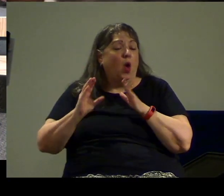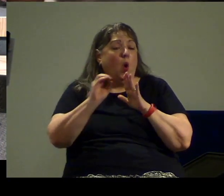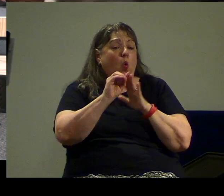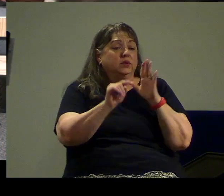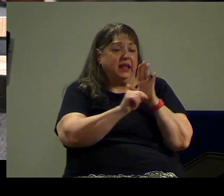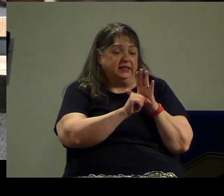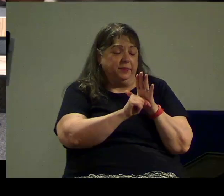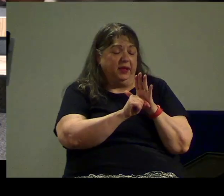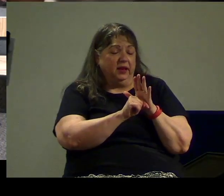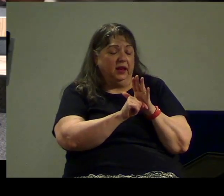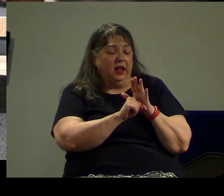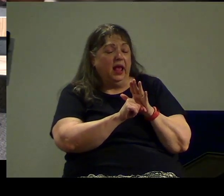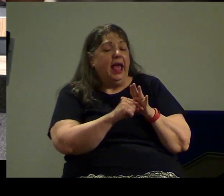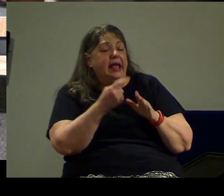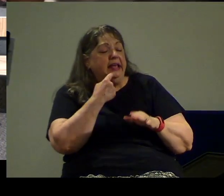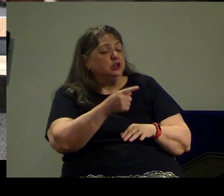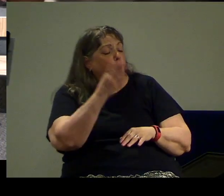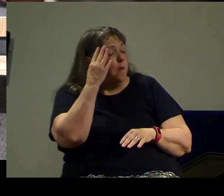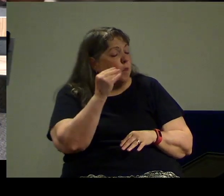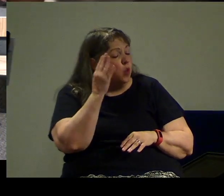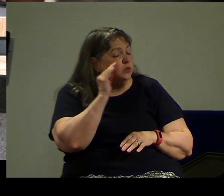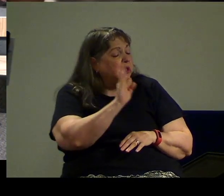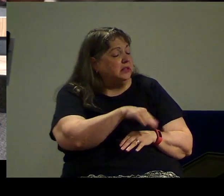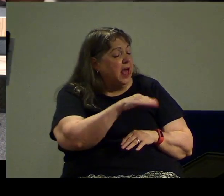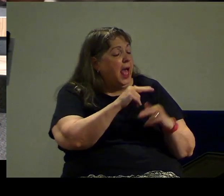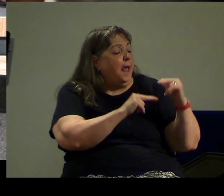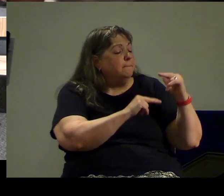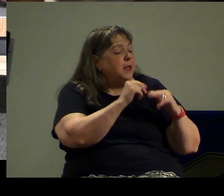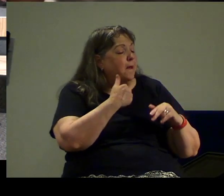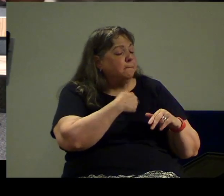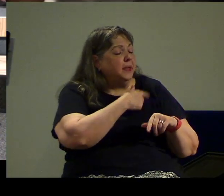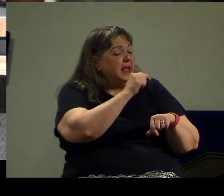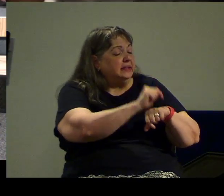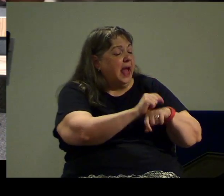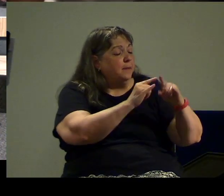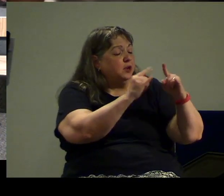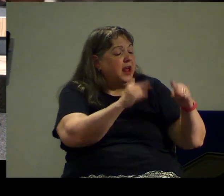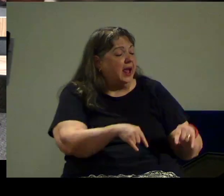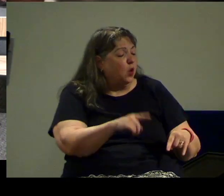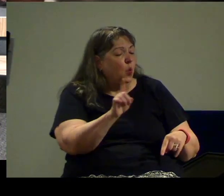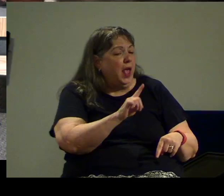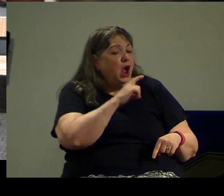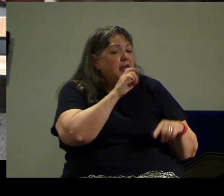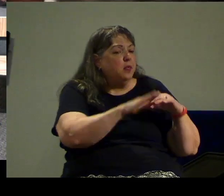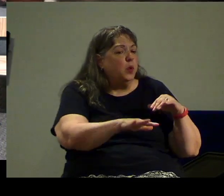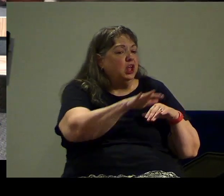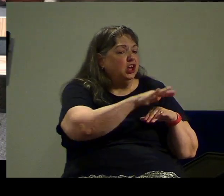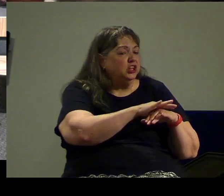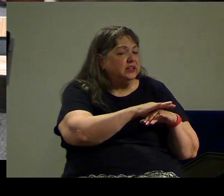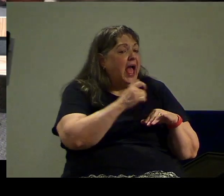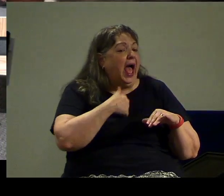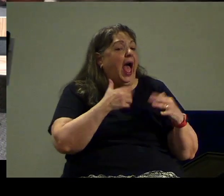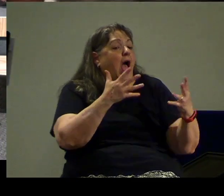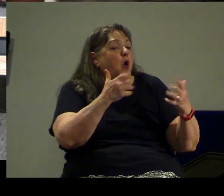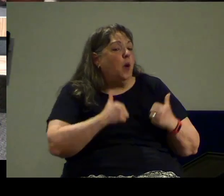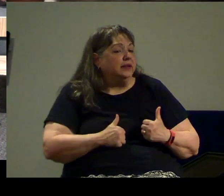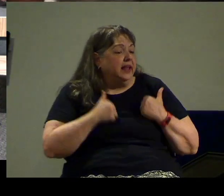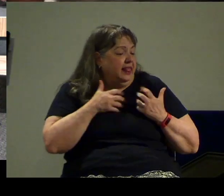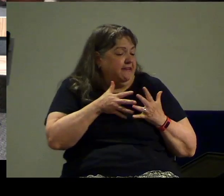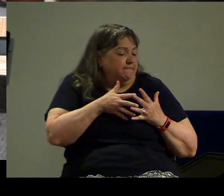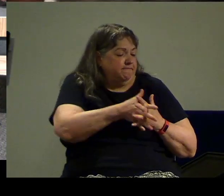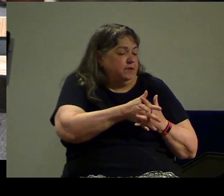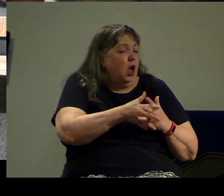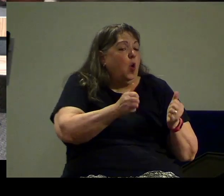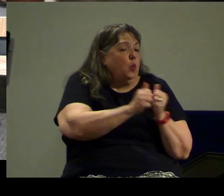Moses, build me a tabernacle in the wilderness, because I want to dwell amongst